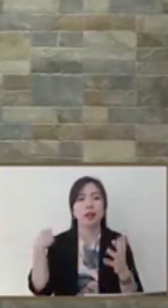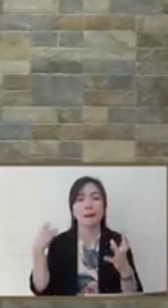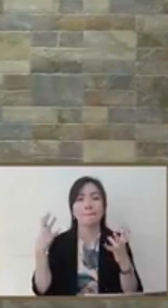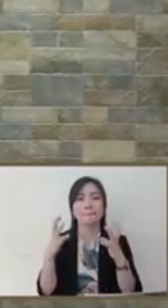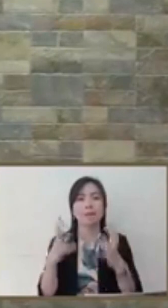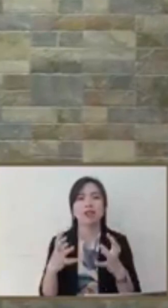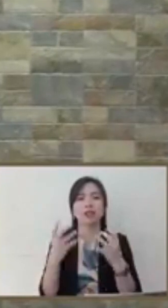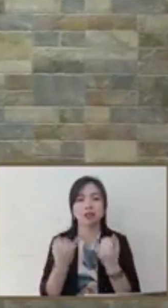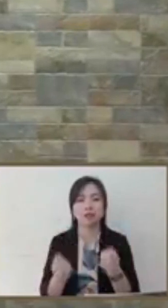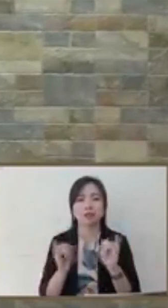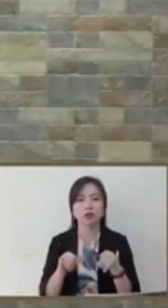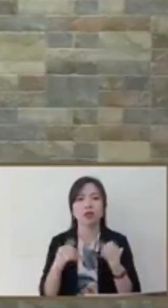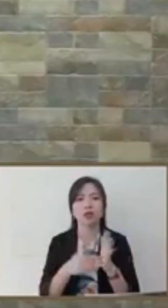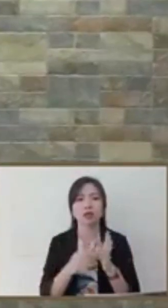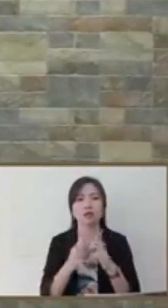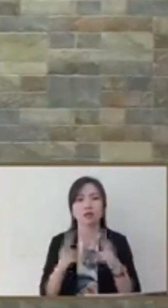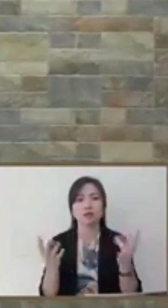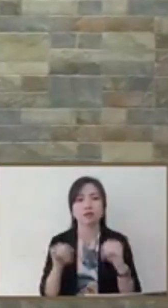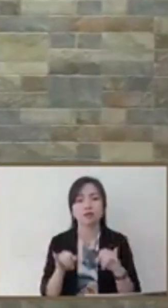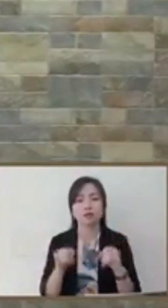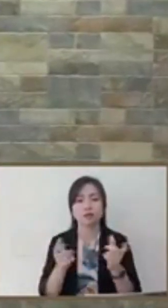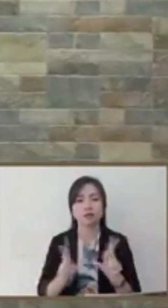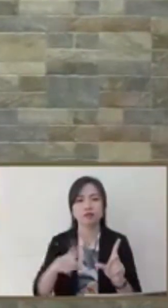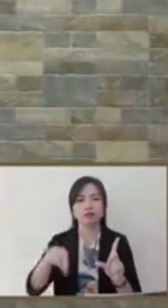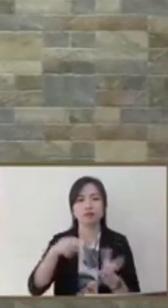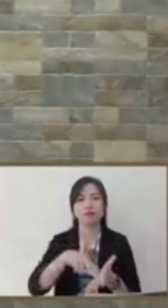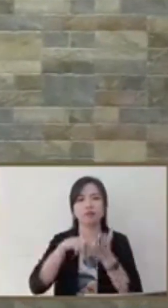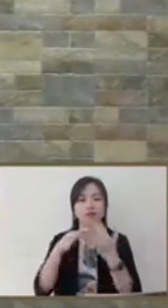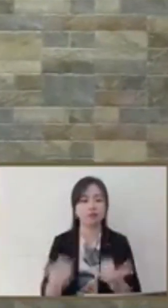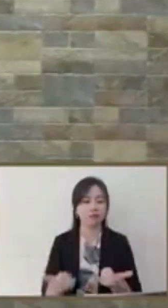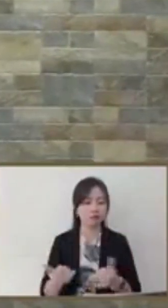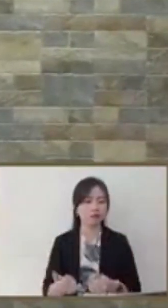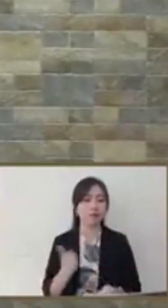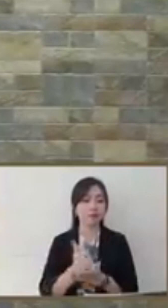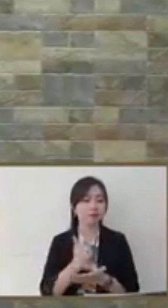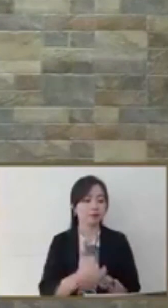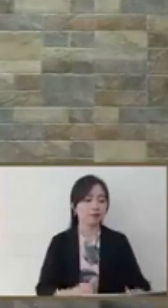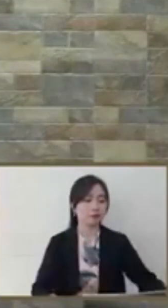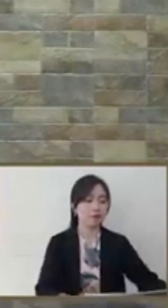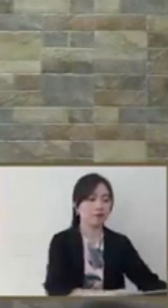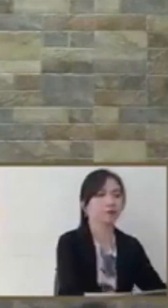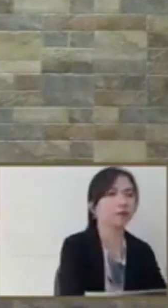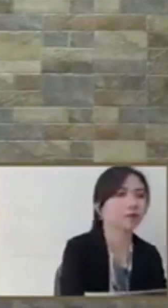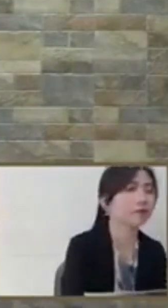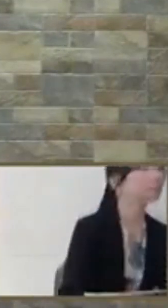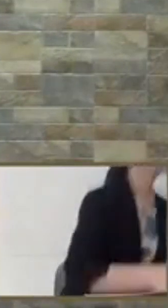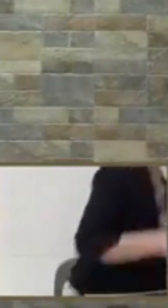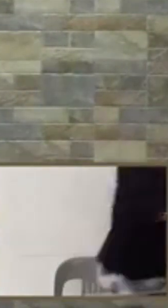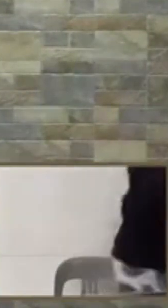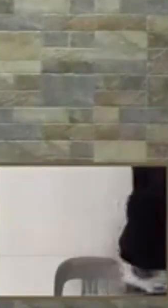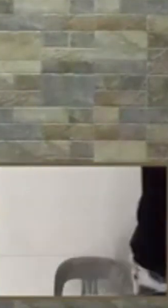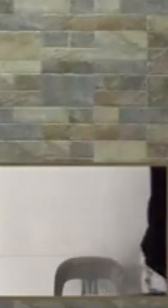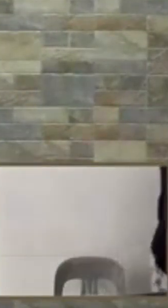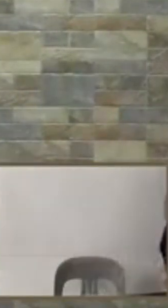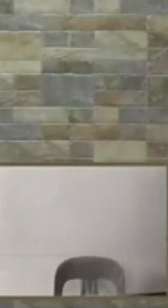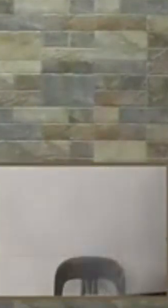niyo, napakahalaga po niyan, mga kapatid, okay? All right, shall we all stand please and turn your Bibles in the book of Matthew chapter 6.